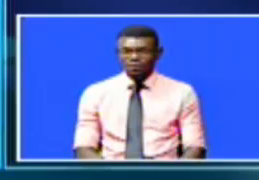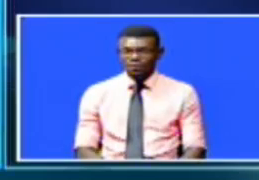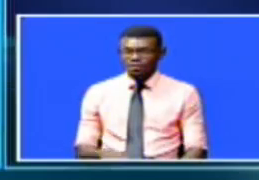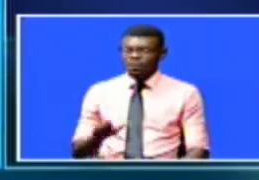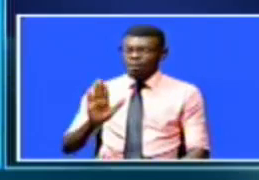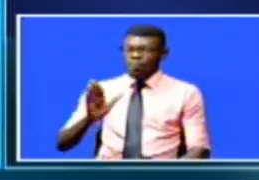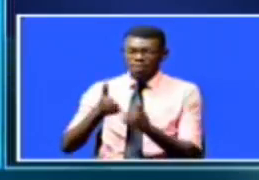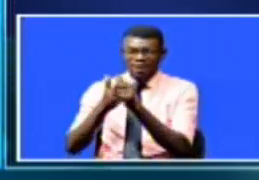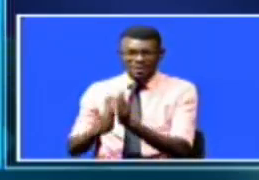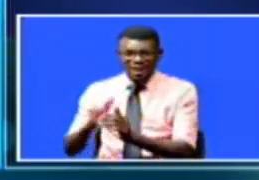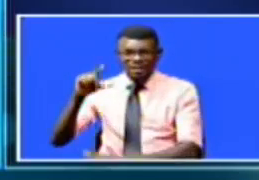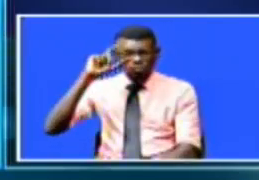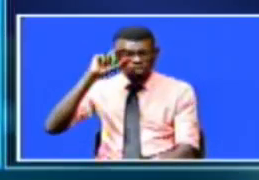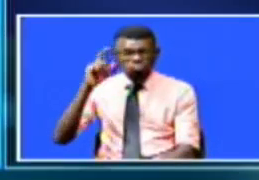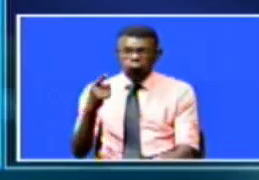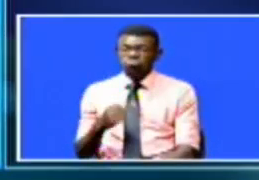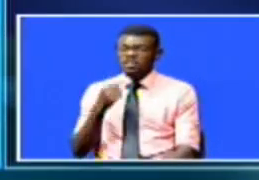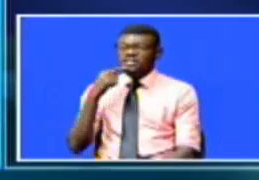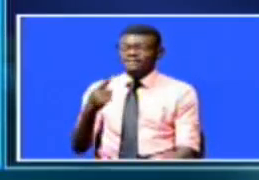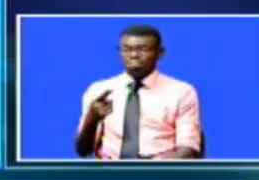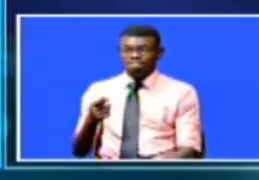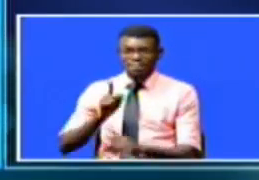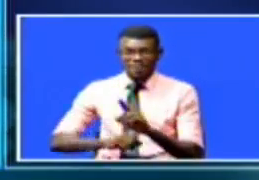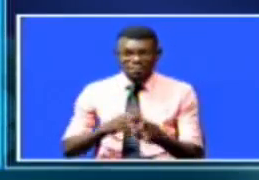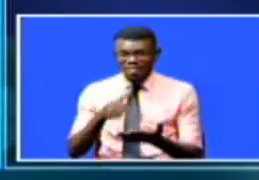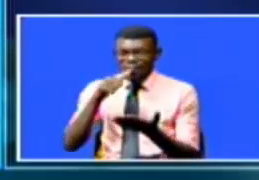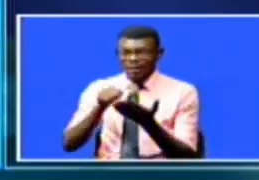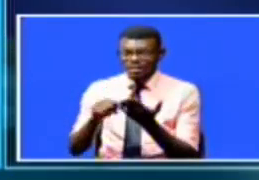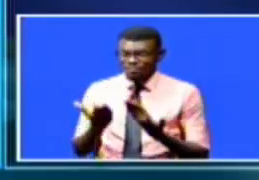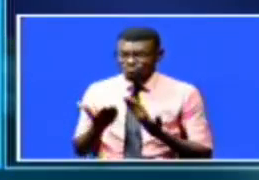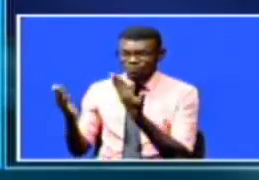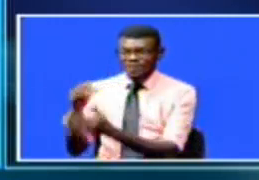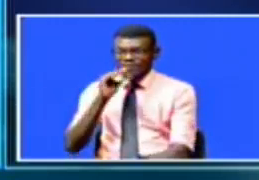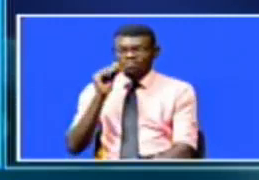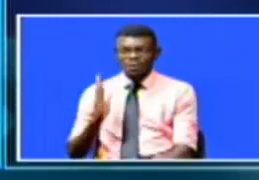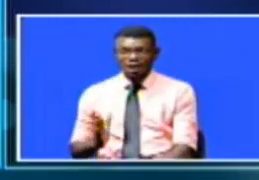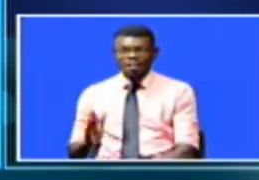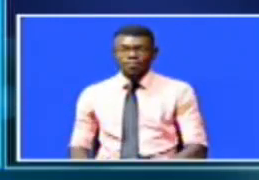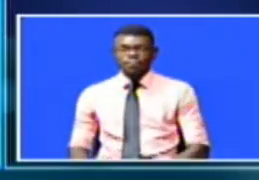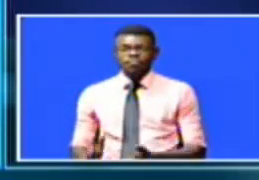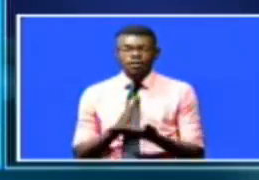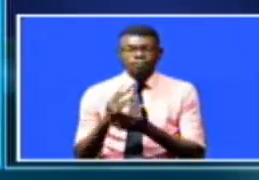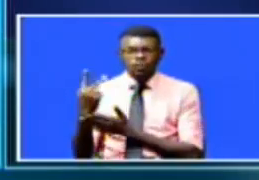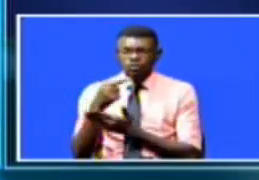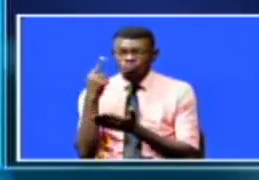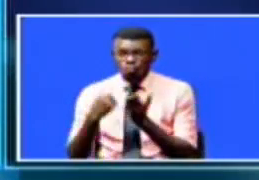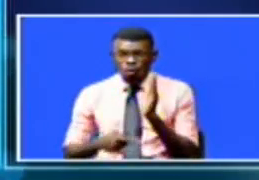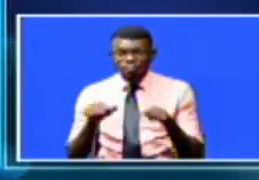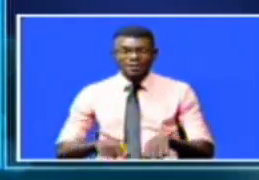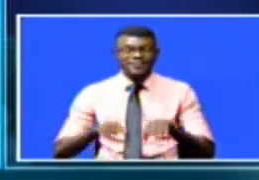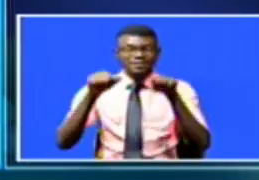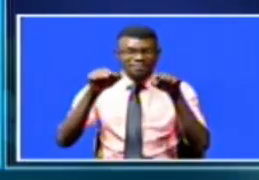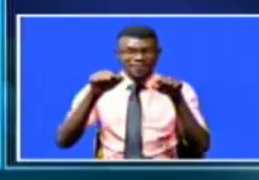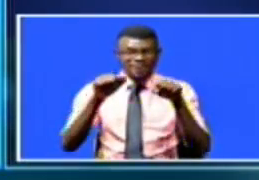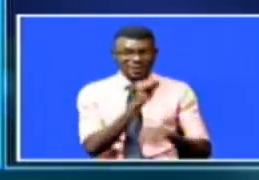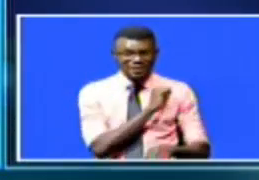leader alluded to when he was making that letter to the Senate Speaker. And part 2 says that the chairperson of the Senate